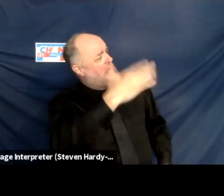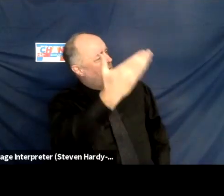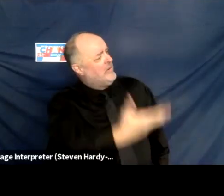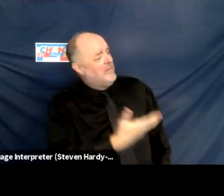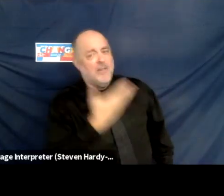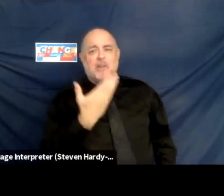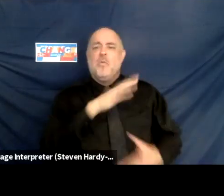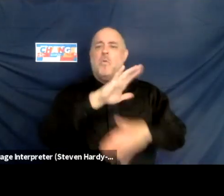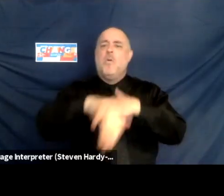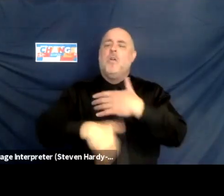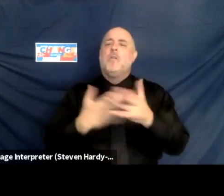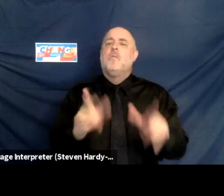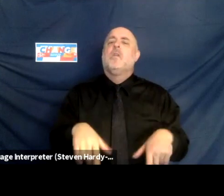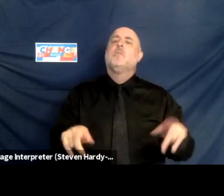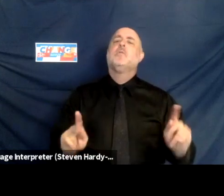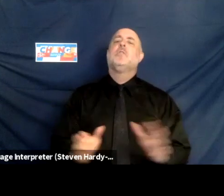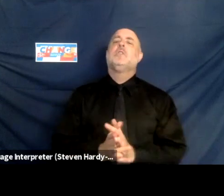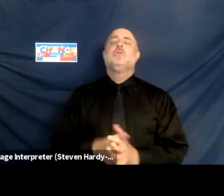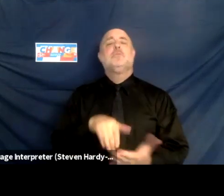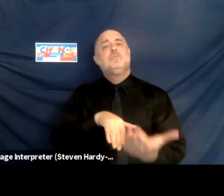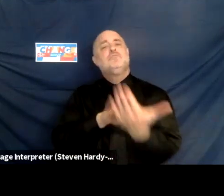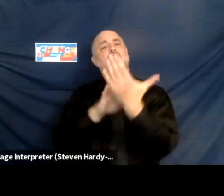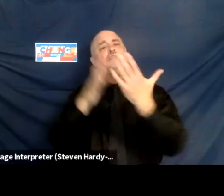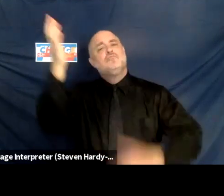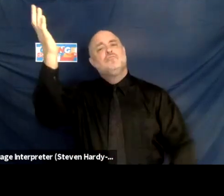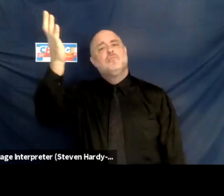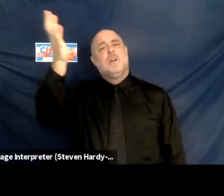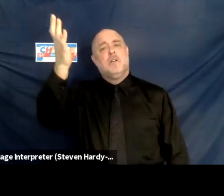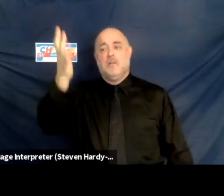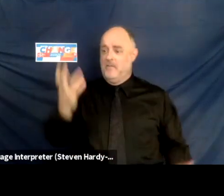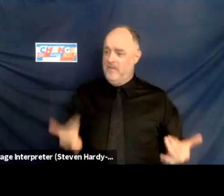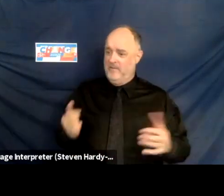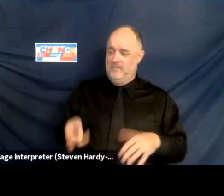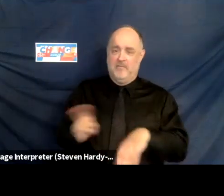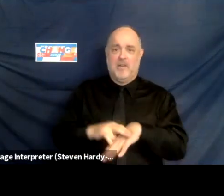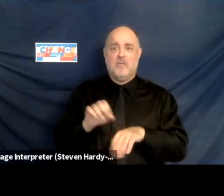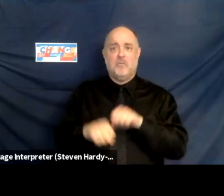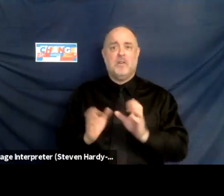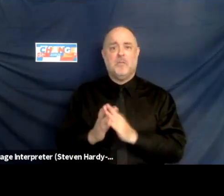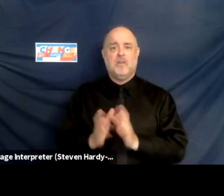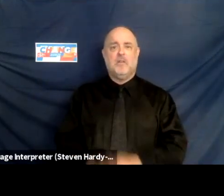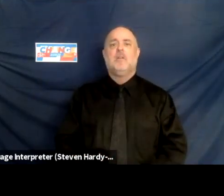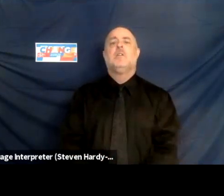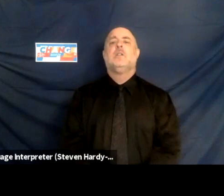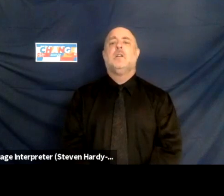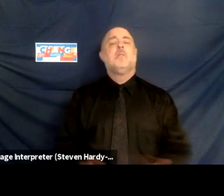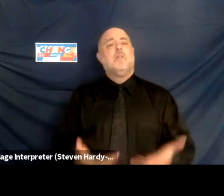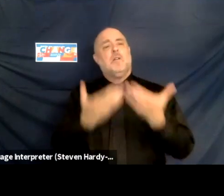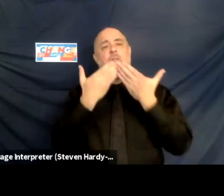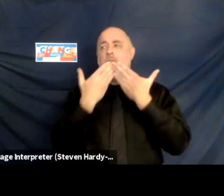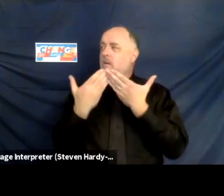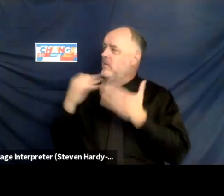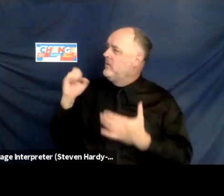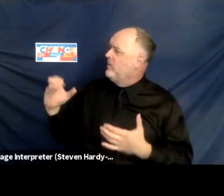you for the opportunity to address you during this year's Bike Summit. I want to thank Secretary